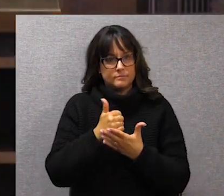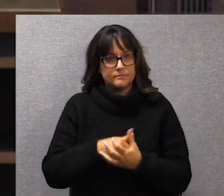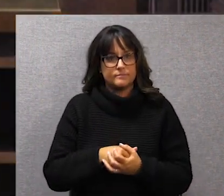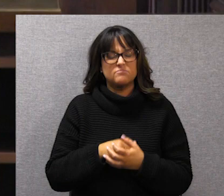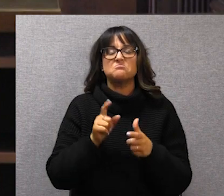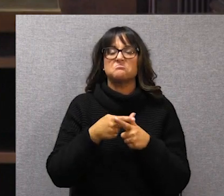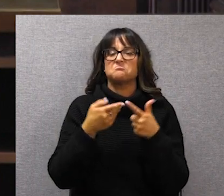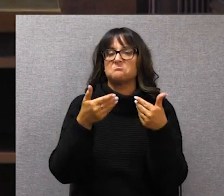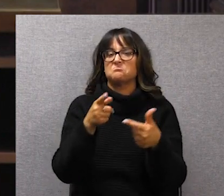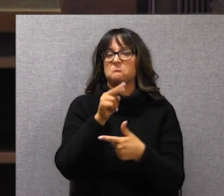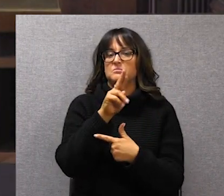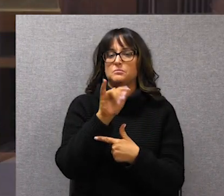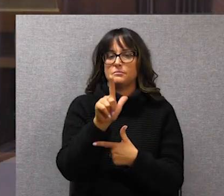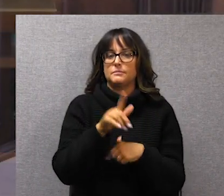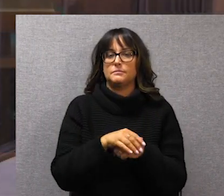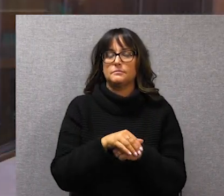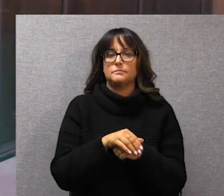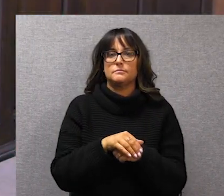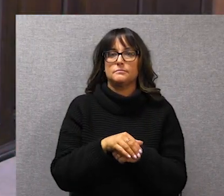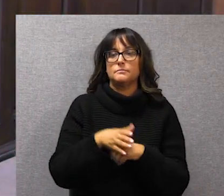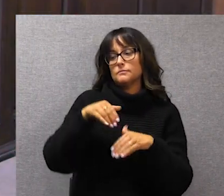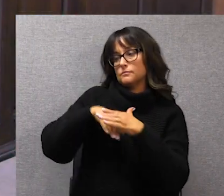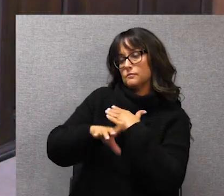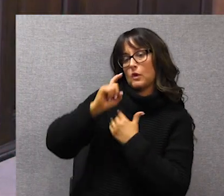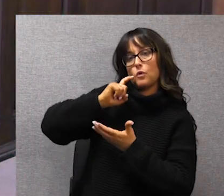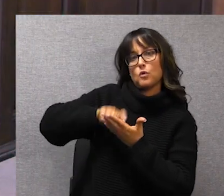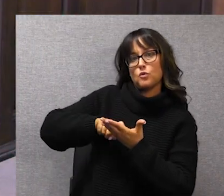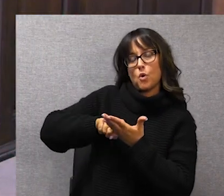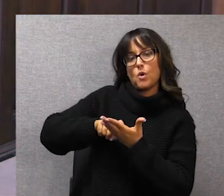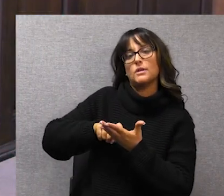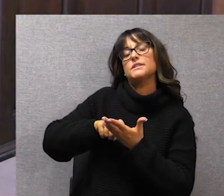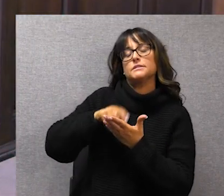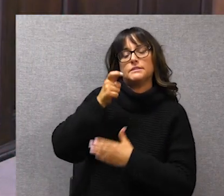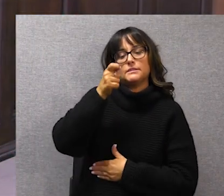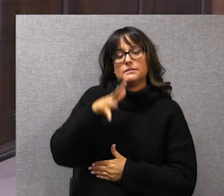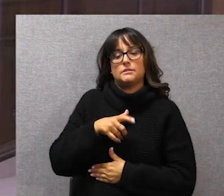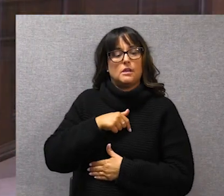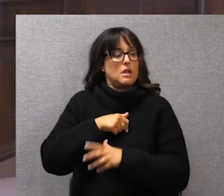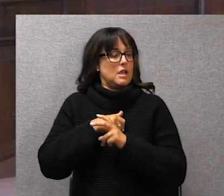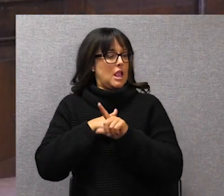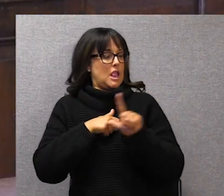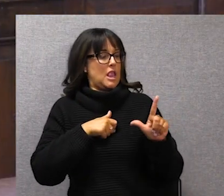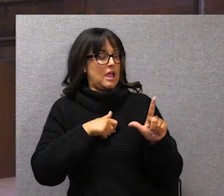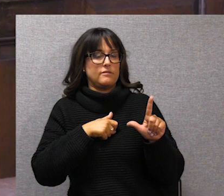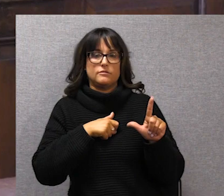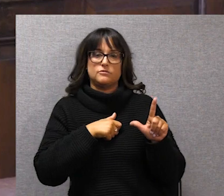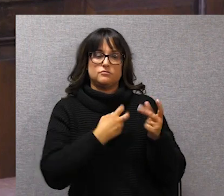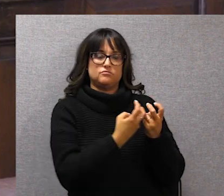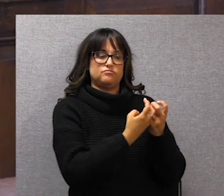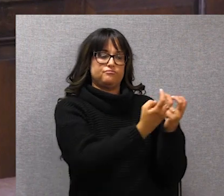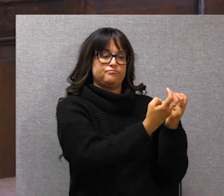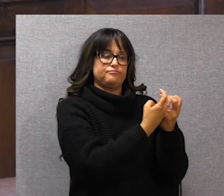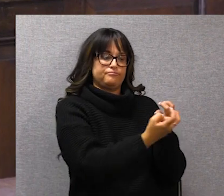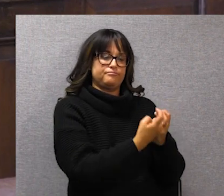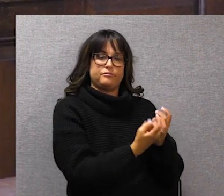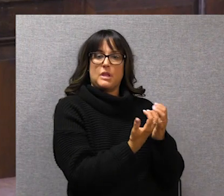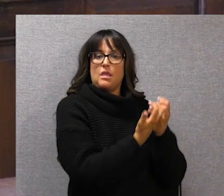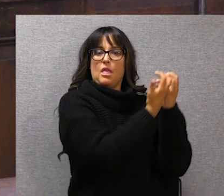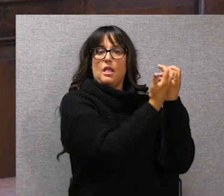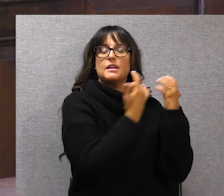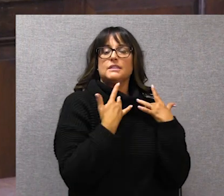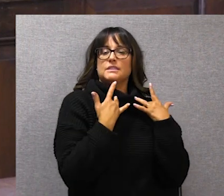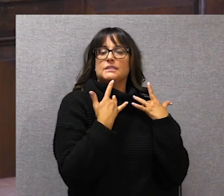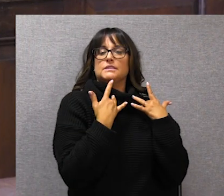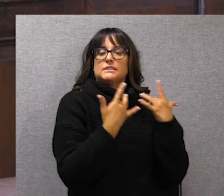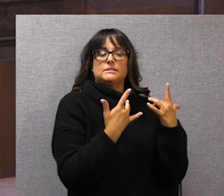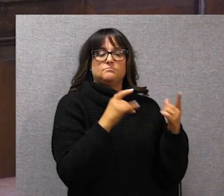around the courtroom, you'll see to the left of the judge is the jury seating. There will usually be 12 jurors in that jury box if